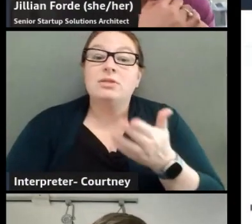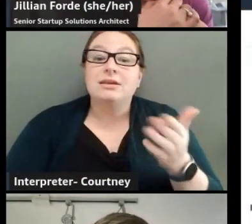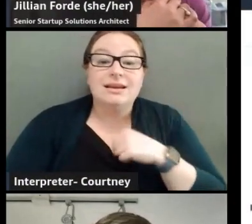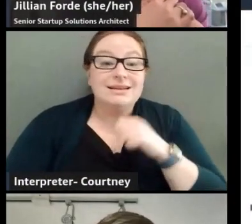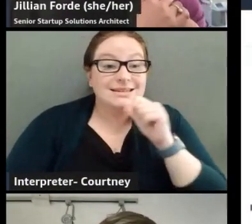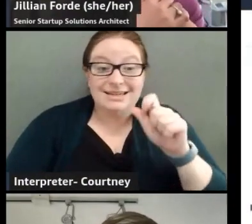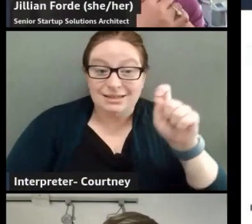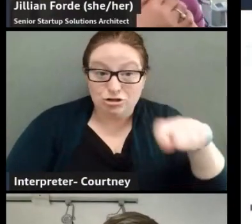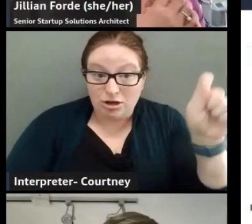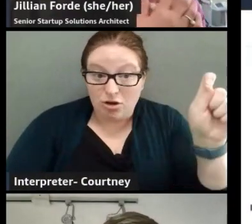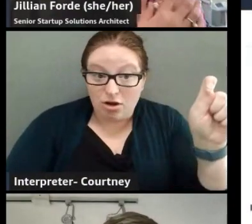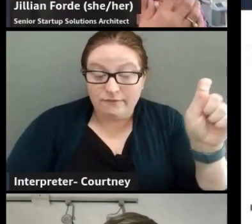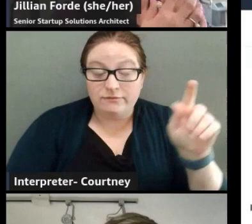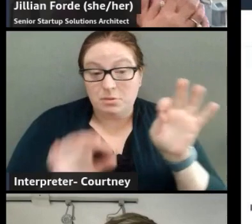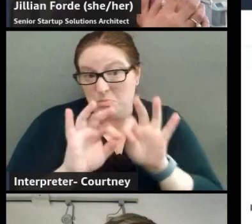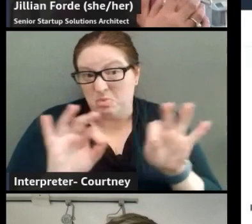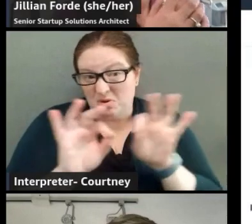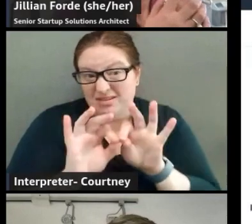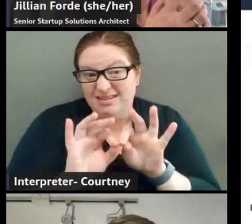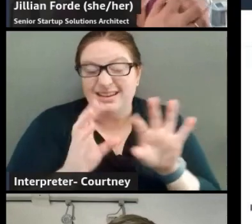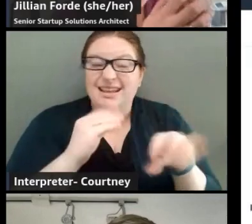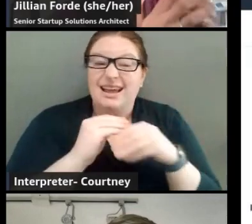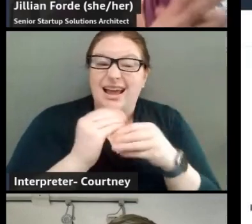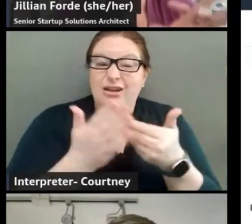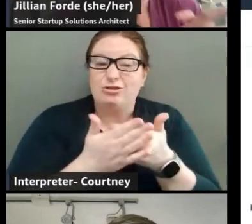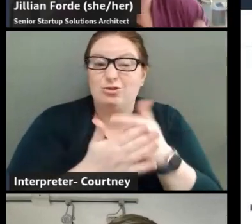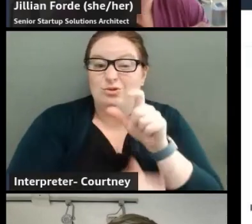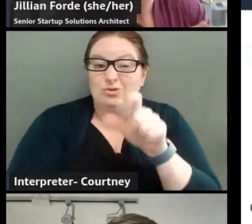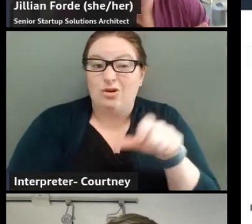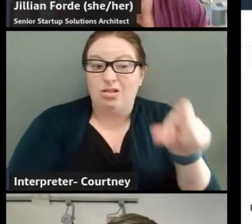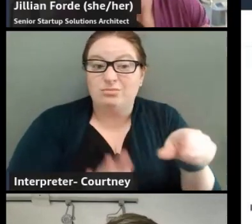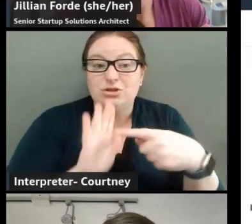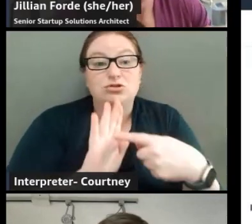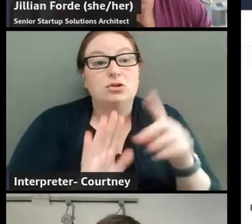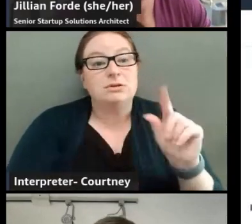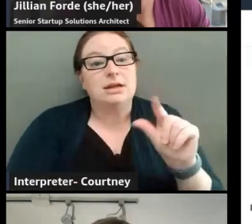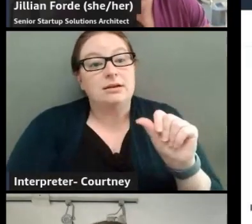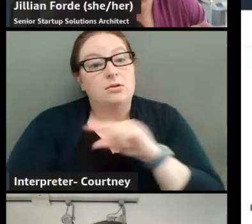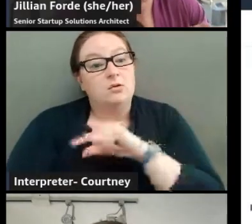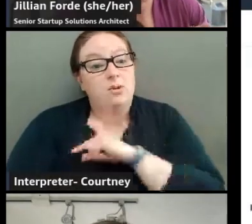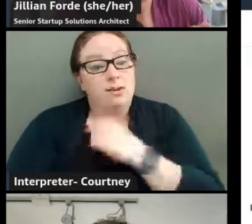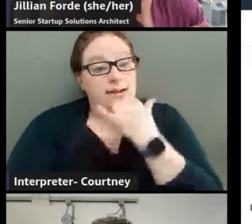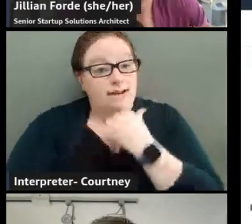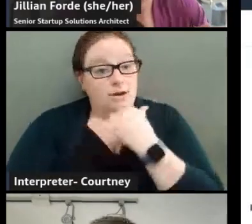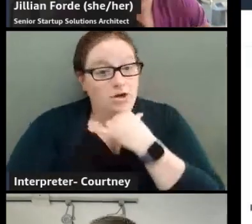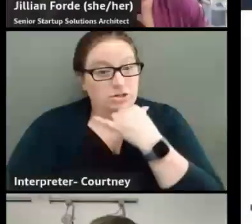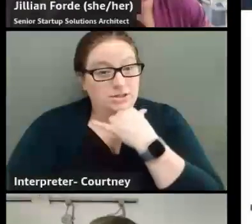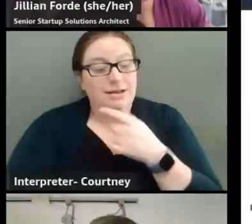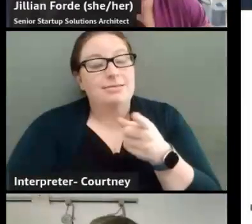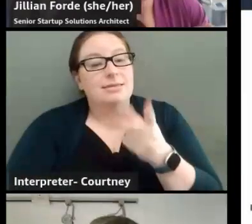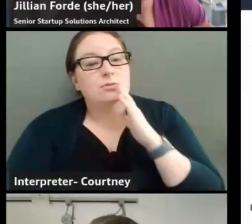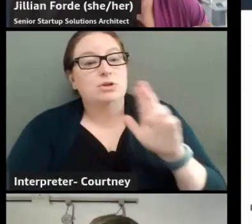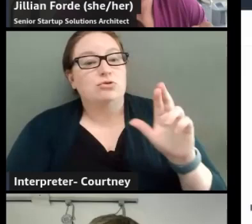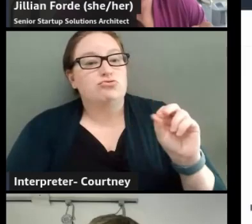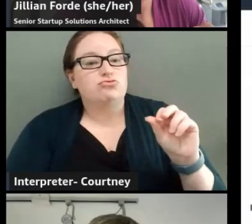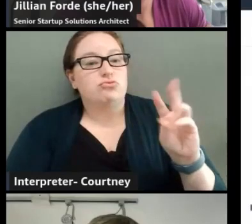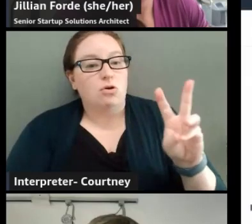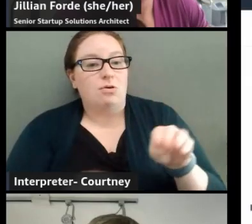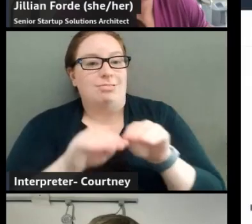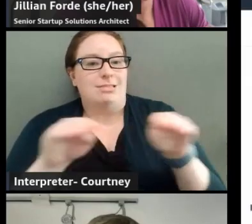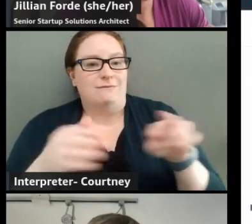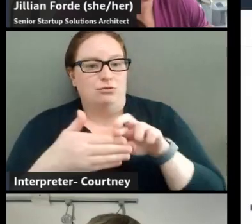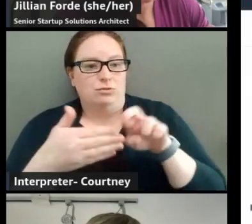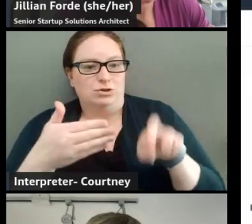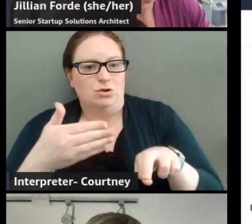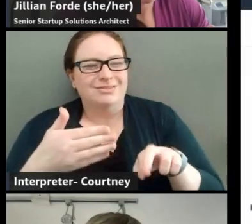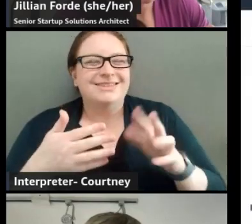is really important, is the add new columns to indicate data quality errors. So this is what's going to give me that row level result. Now, there's a trade-off here,